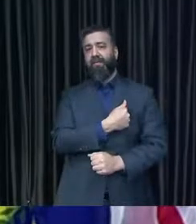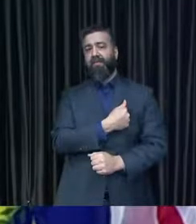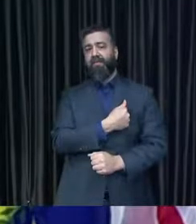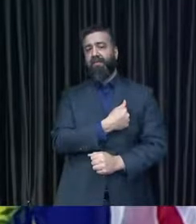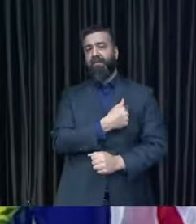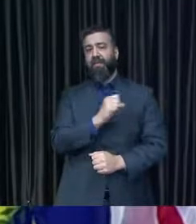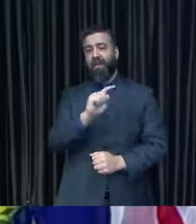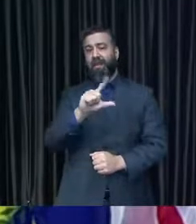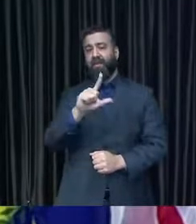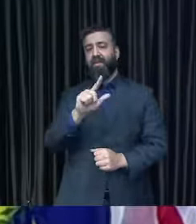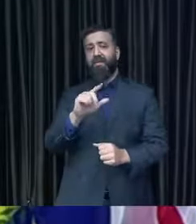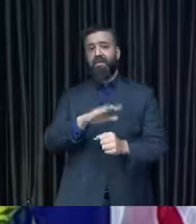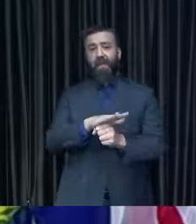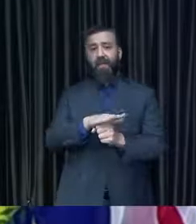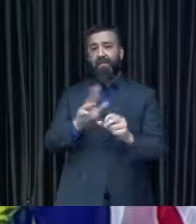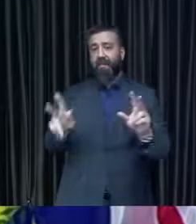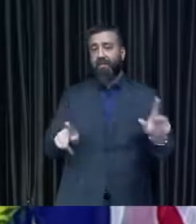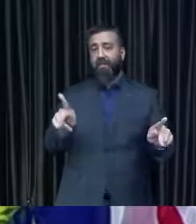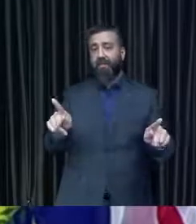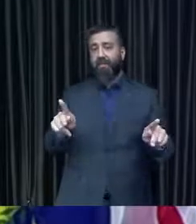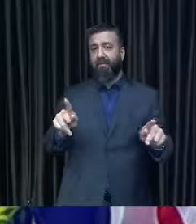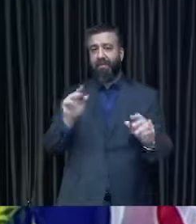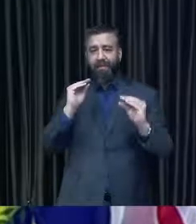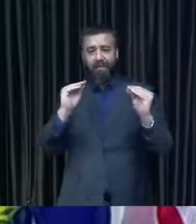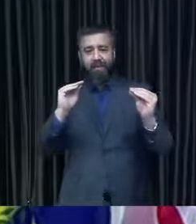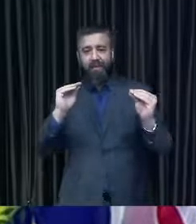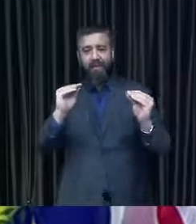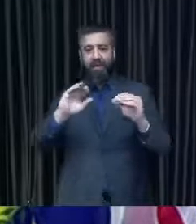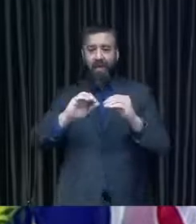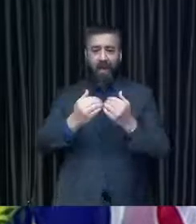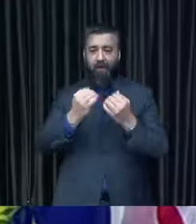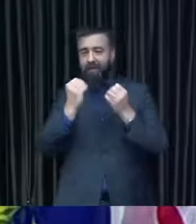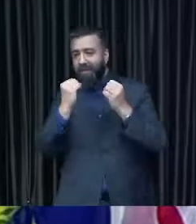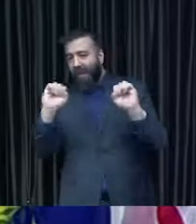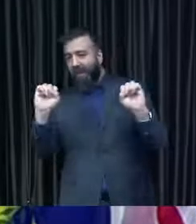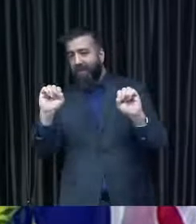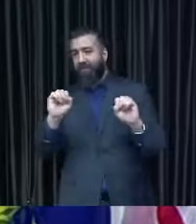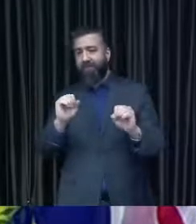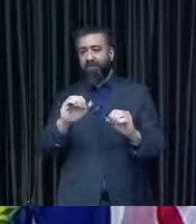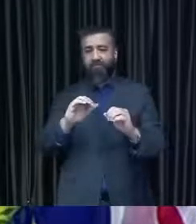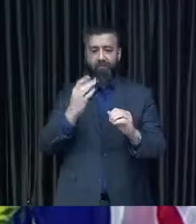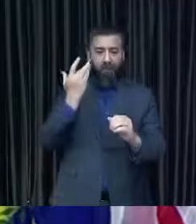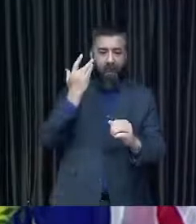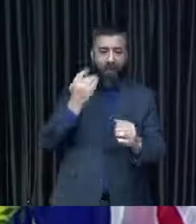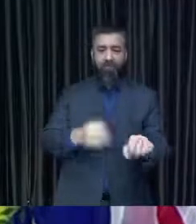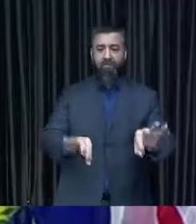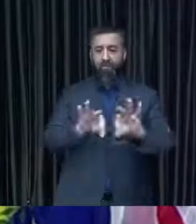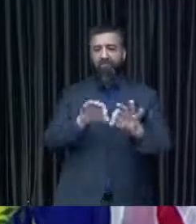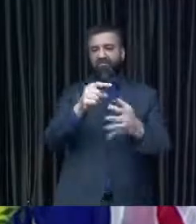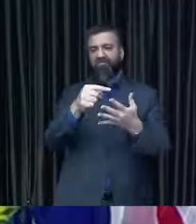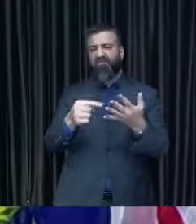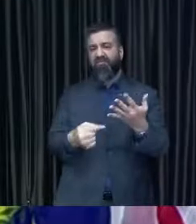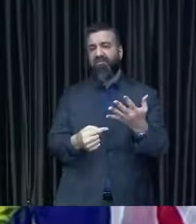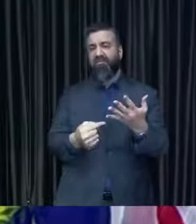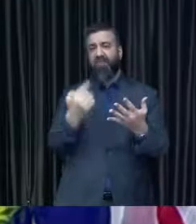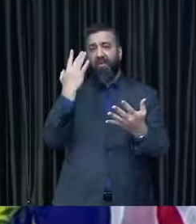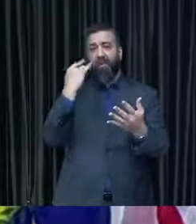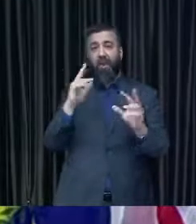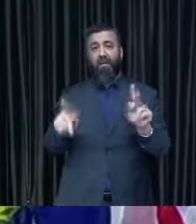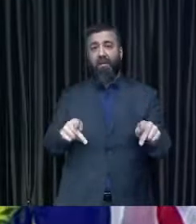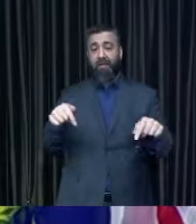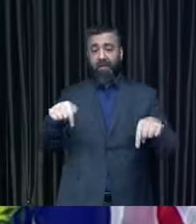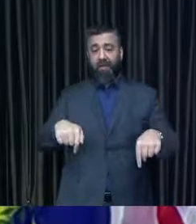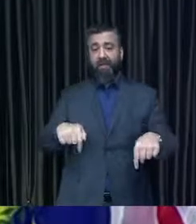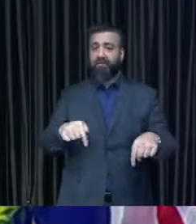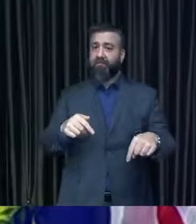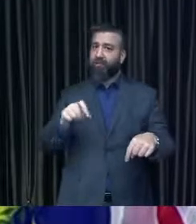County residents on the safety of the vaccine, the importance of the vaccine, and why individuals in St. Louis County should